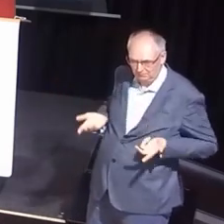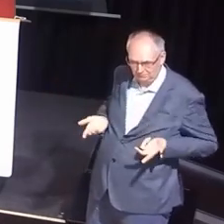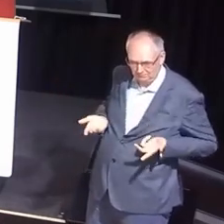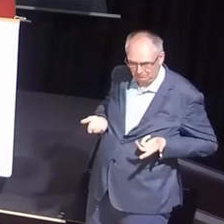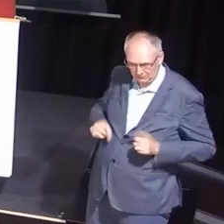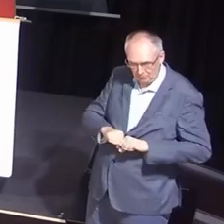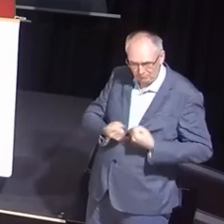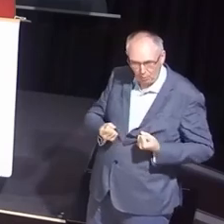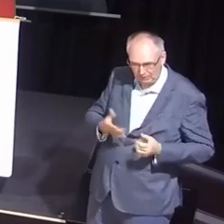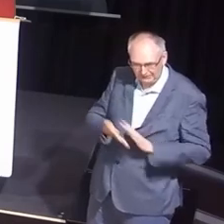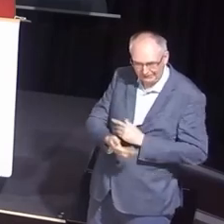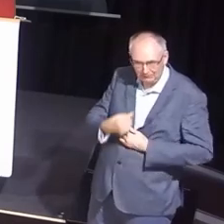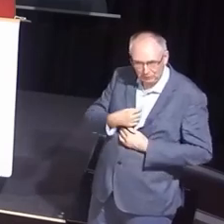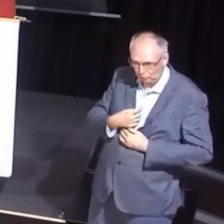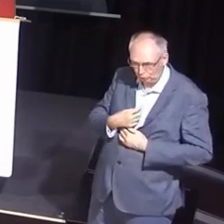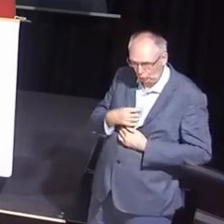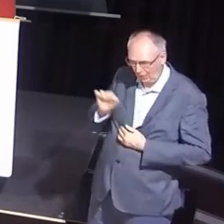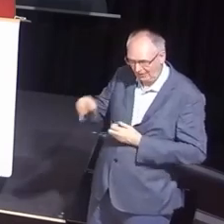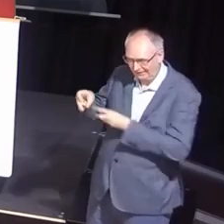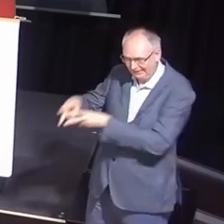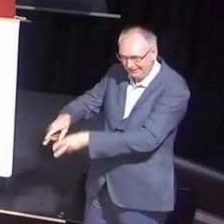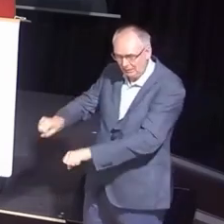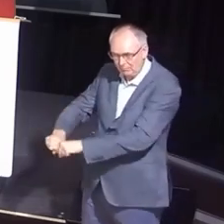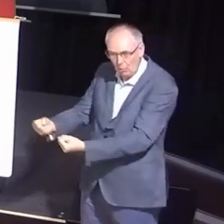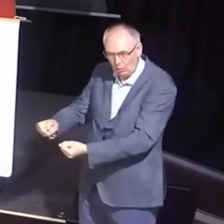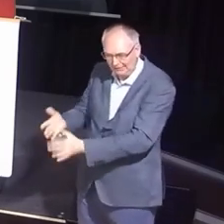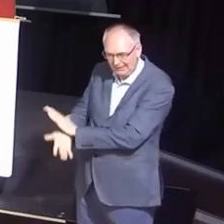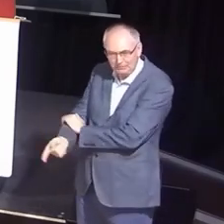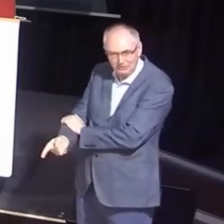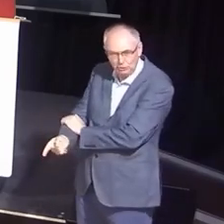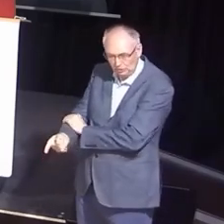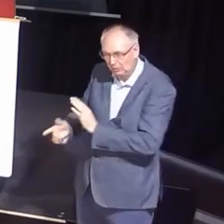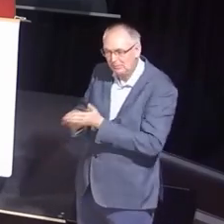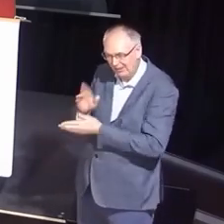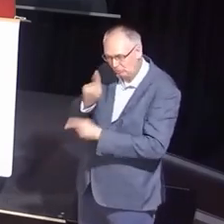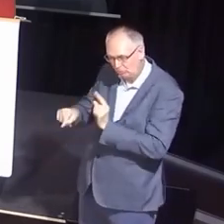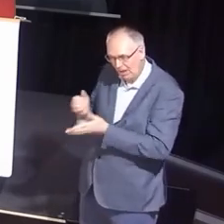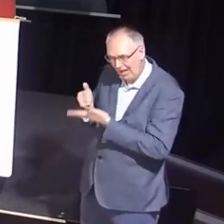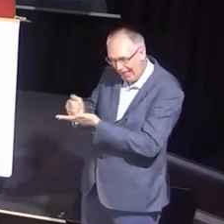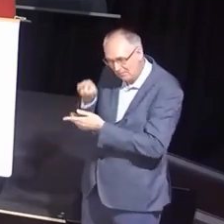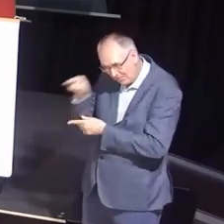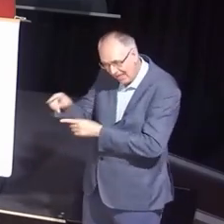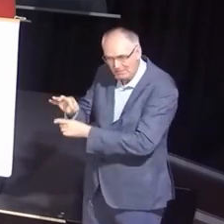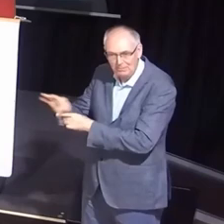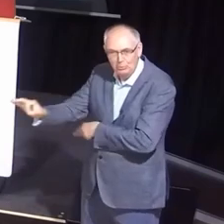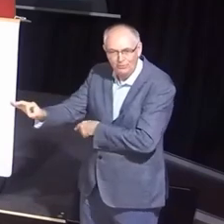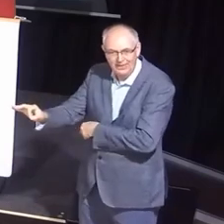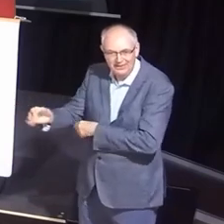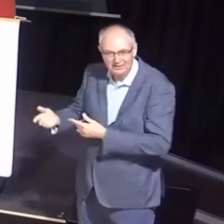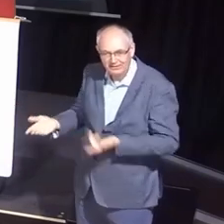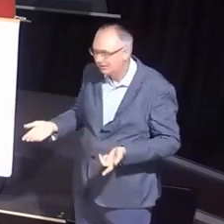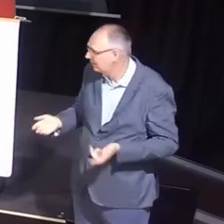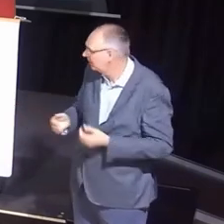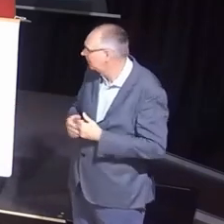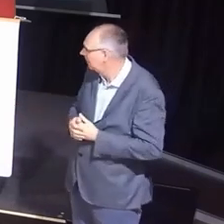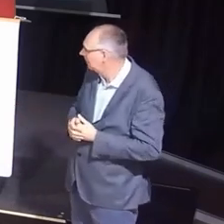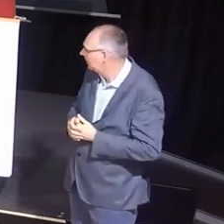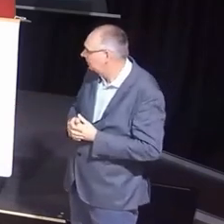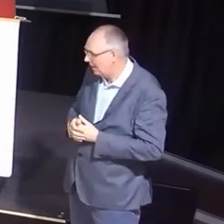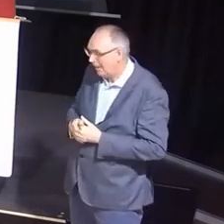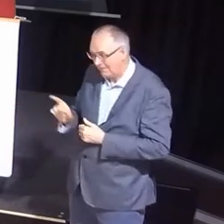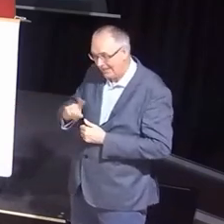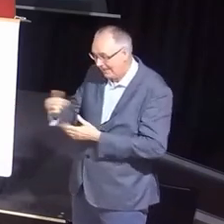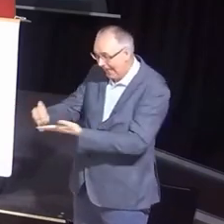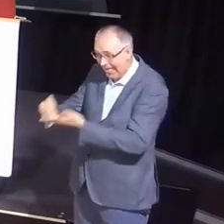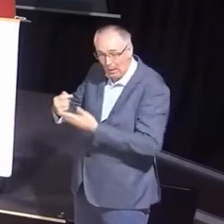it's the system that's broken, and then I can be proactive and help them improve it. And what you do to help me when I'm really derpy will also help someone